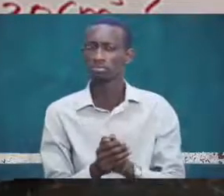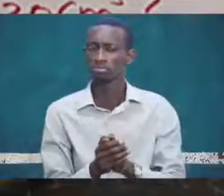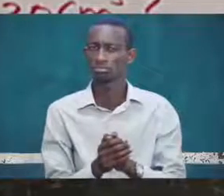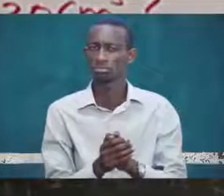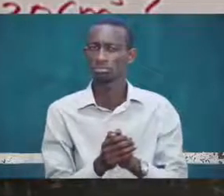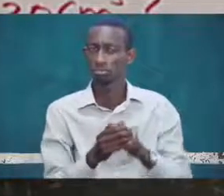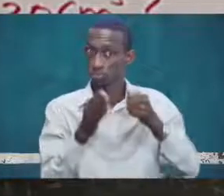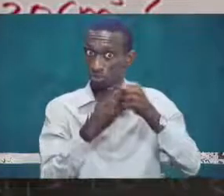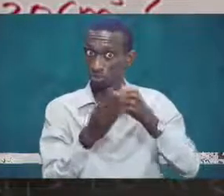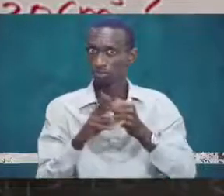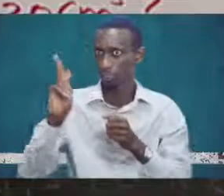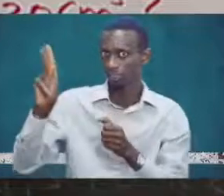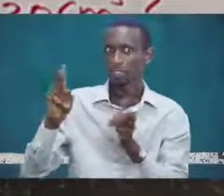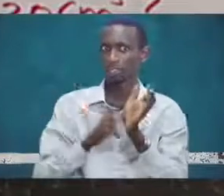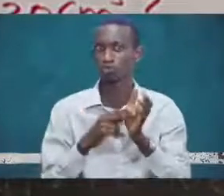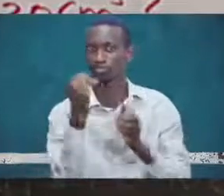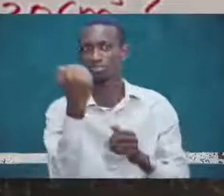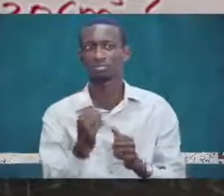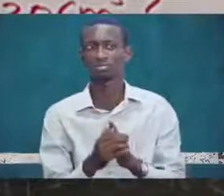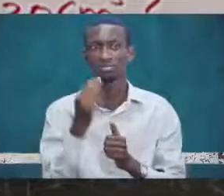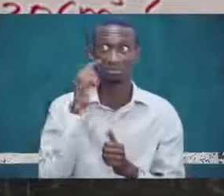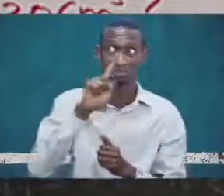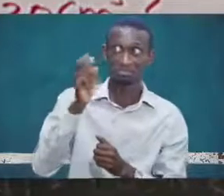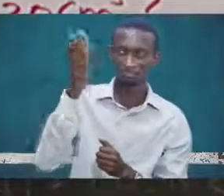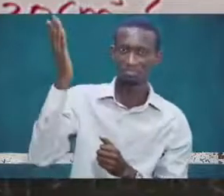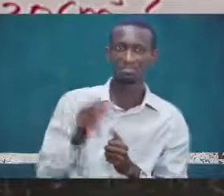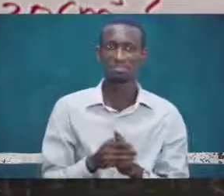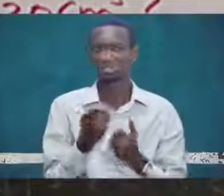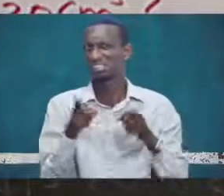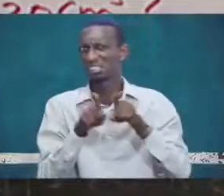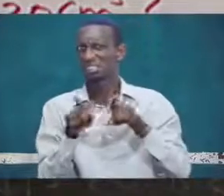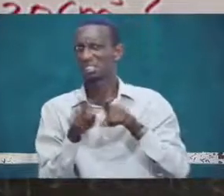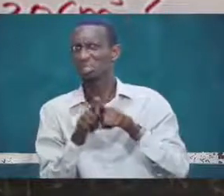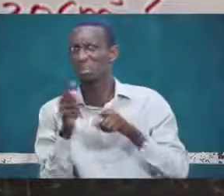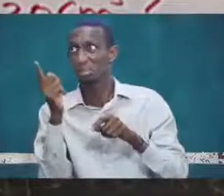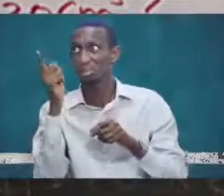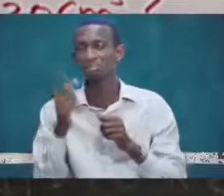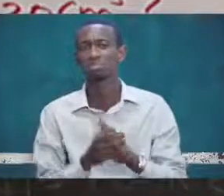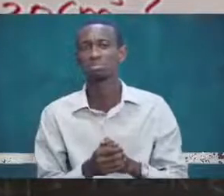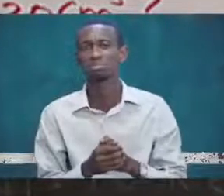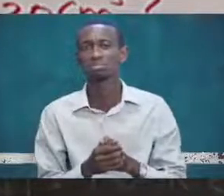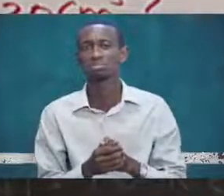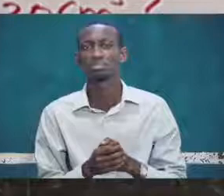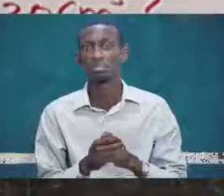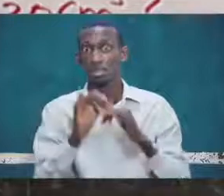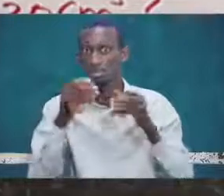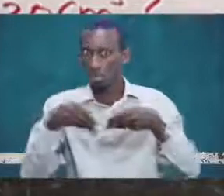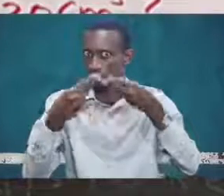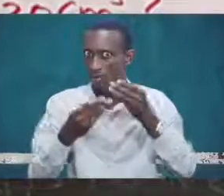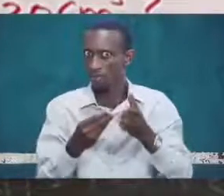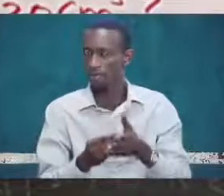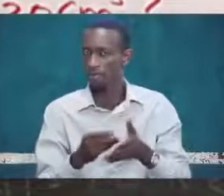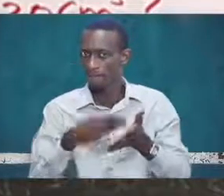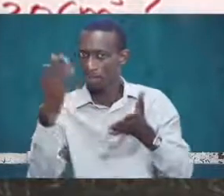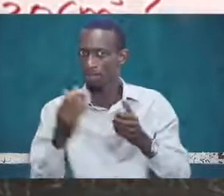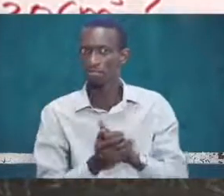and k is equal to 5? When you look at this question, it looks like this one. When you are given the value of x and the value of